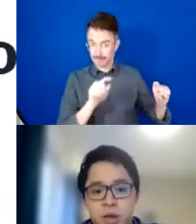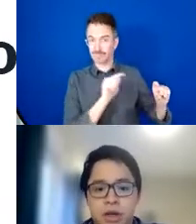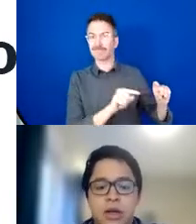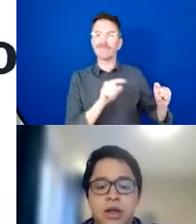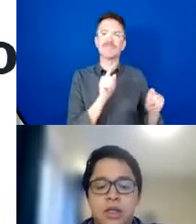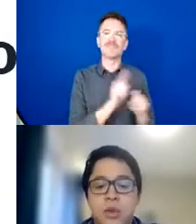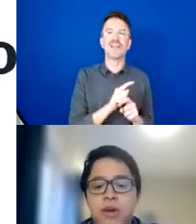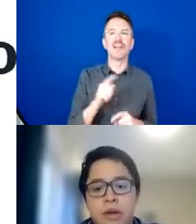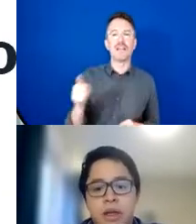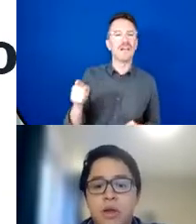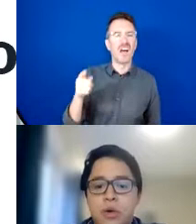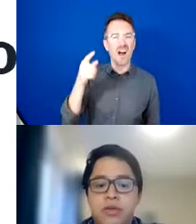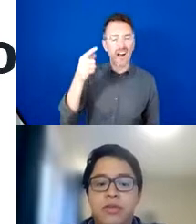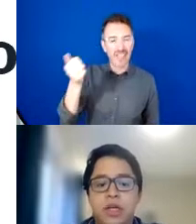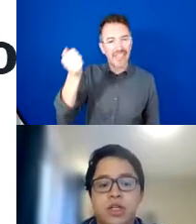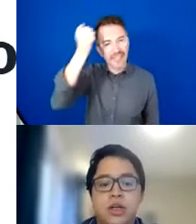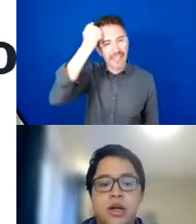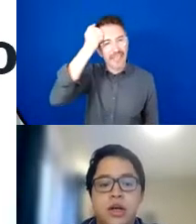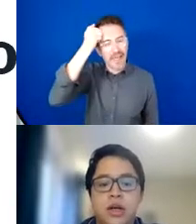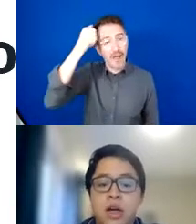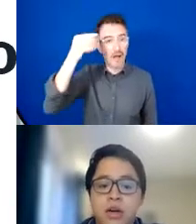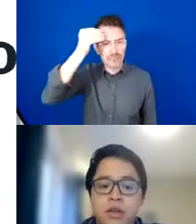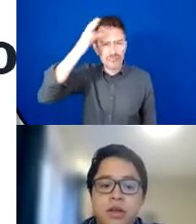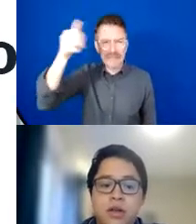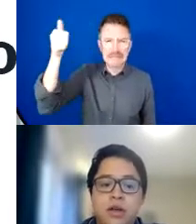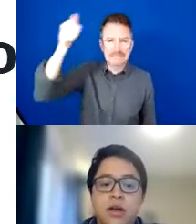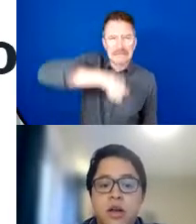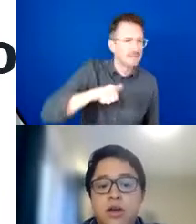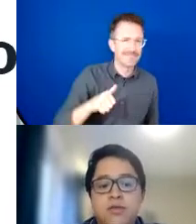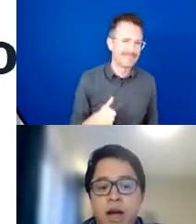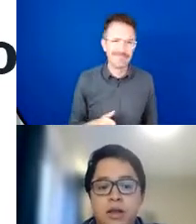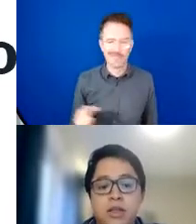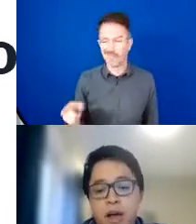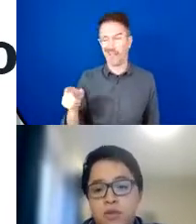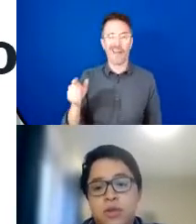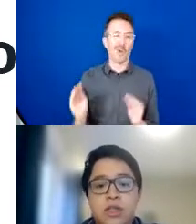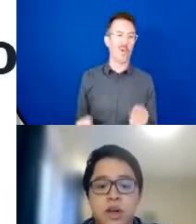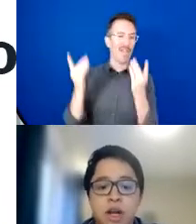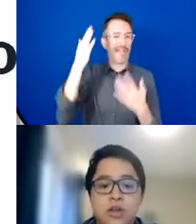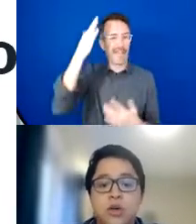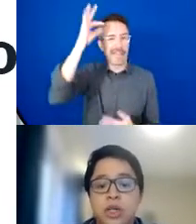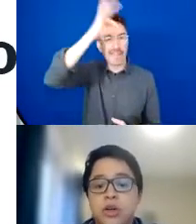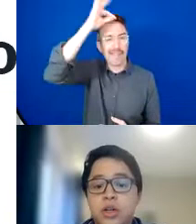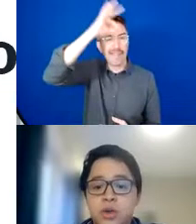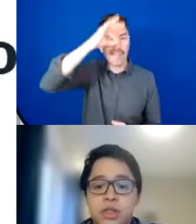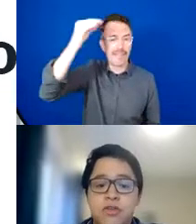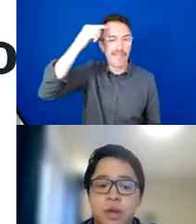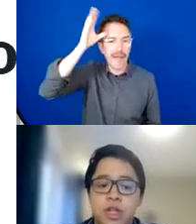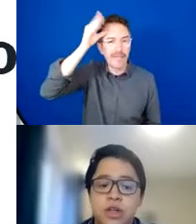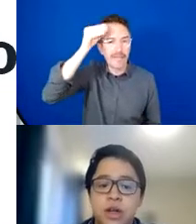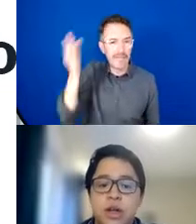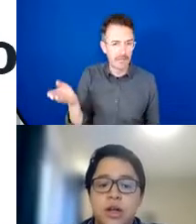based upon. So we found that local information is often not as valuable as internationally or regionally